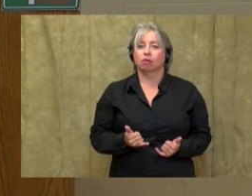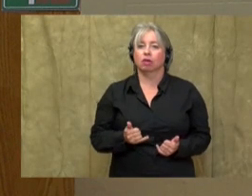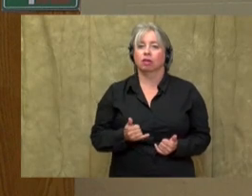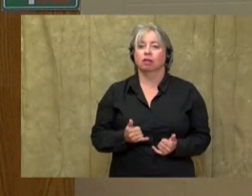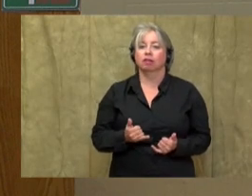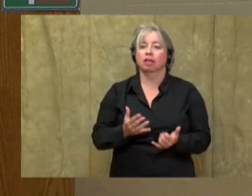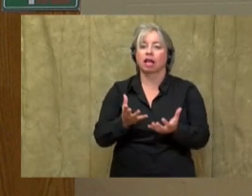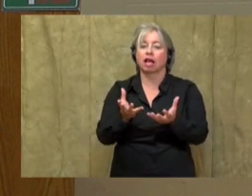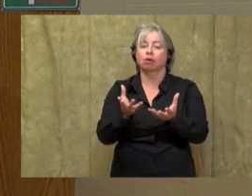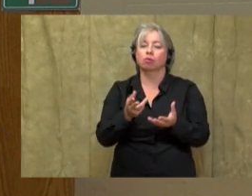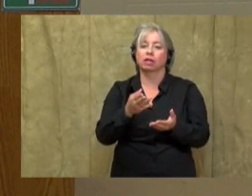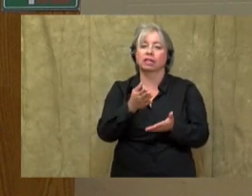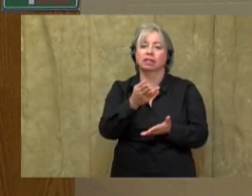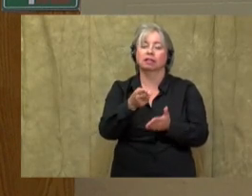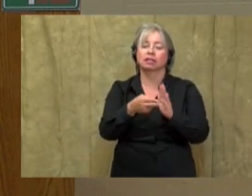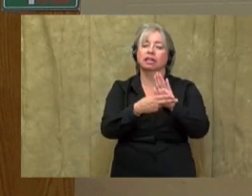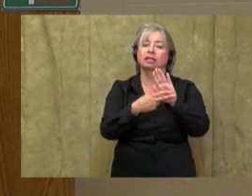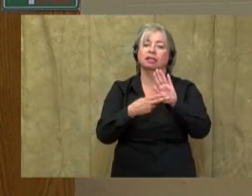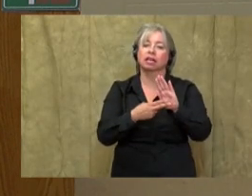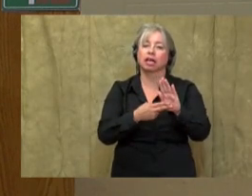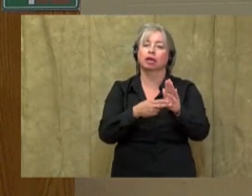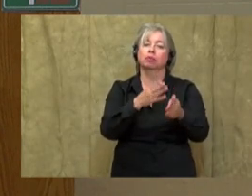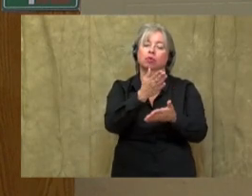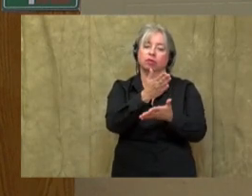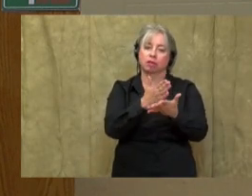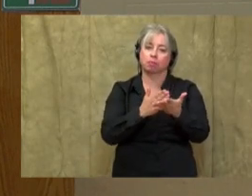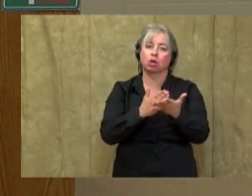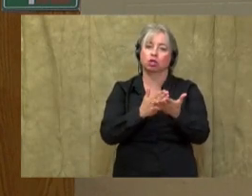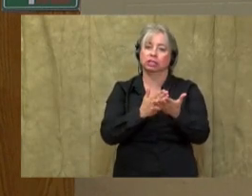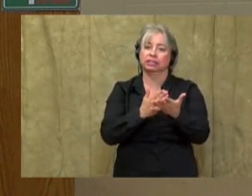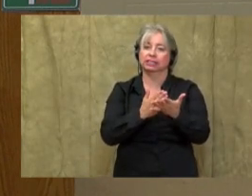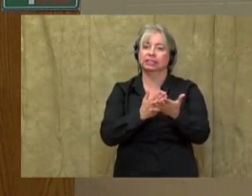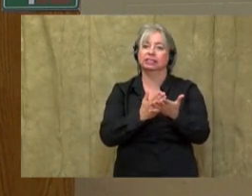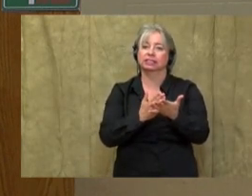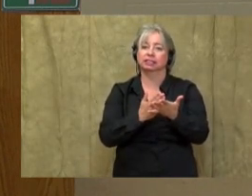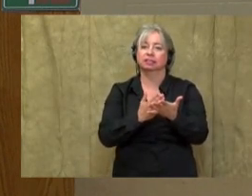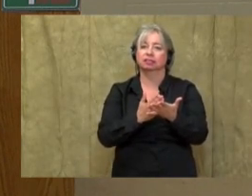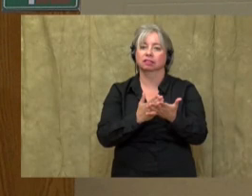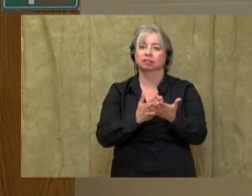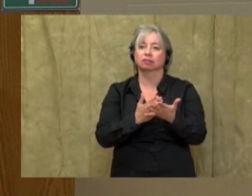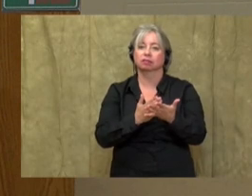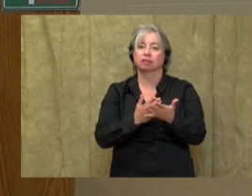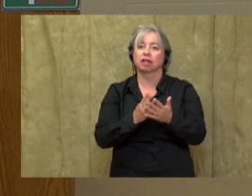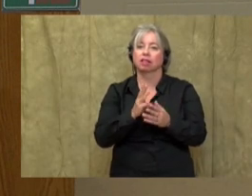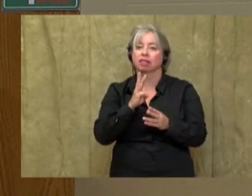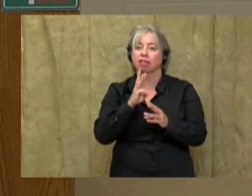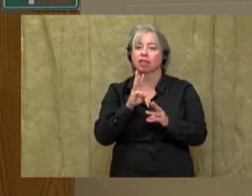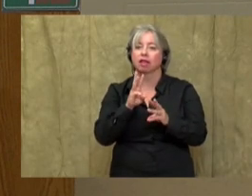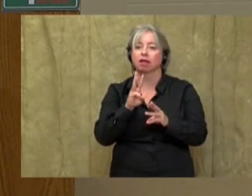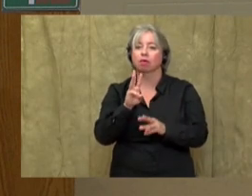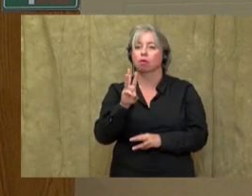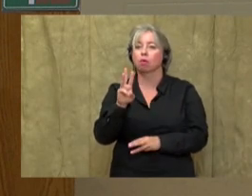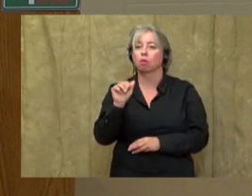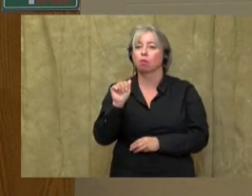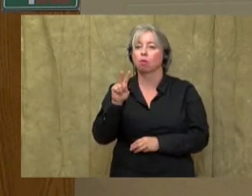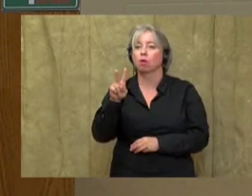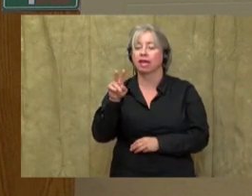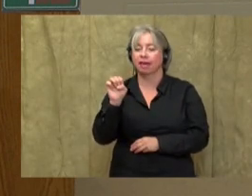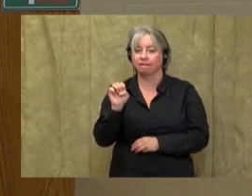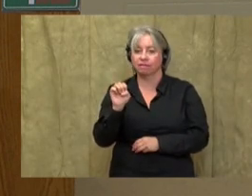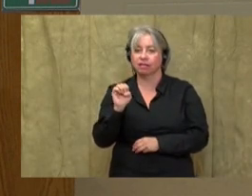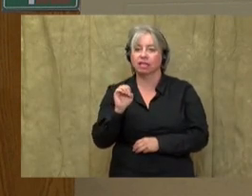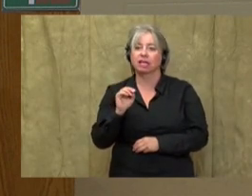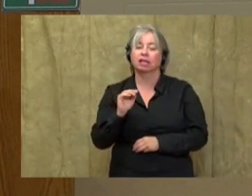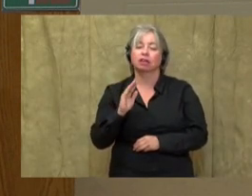great interactive that Gizmo makes, Explore Learning puts out. I want to show some parts of the wave, and if you will continue with your